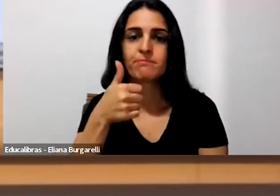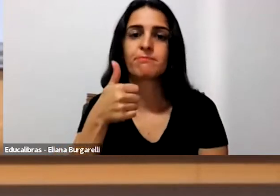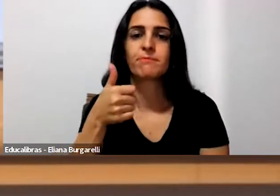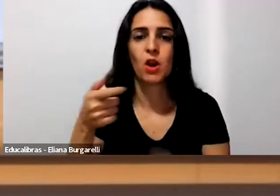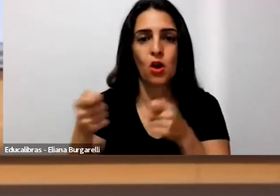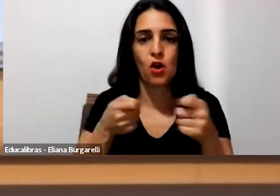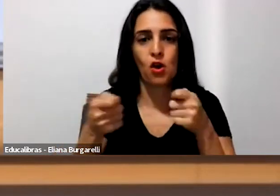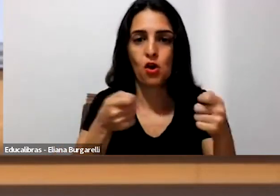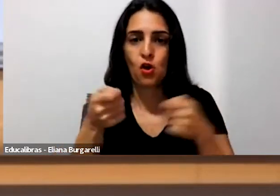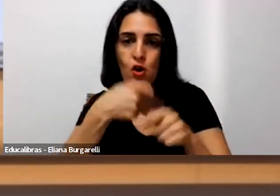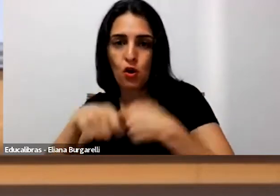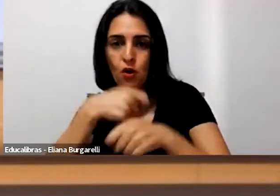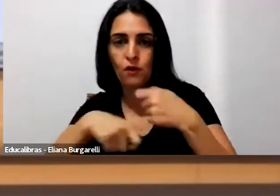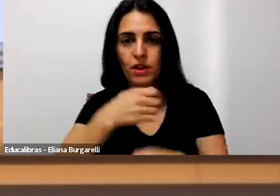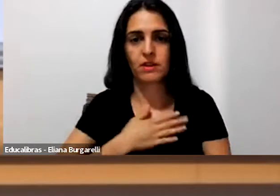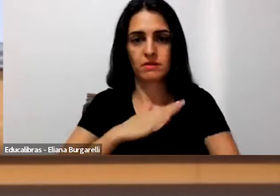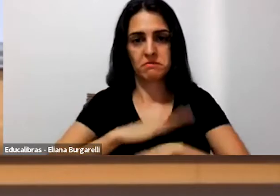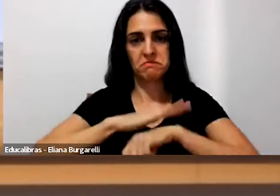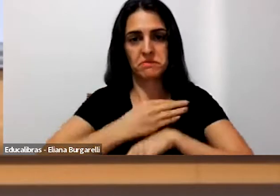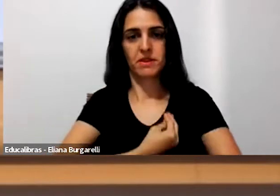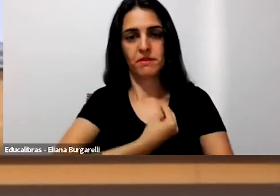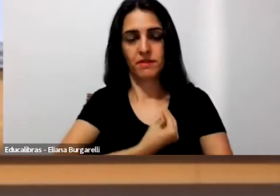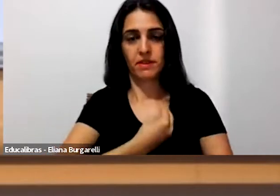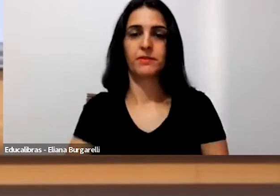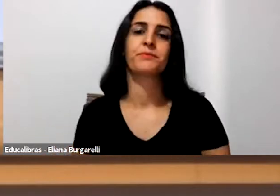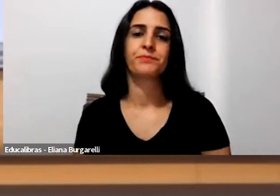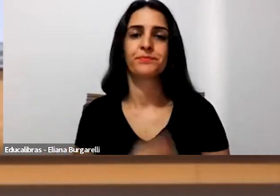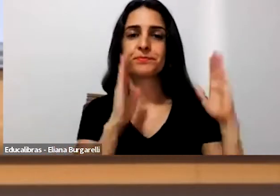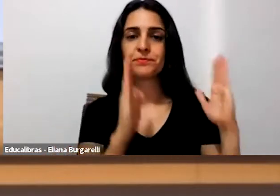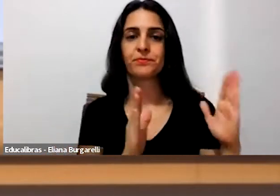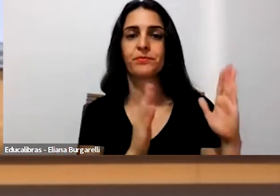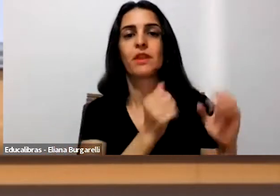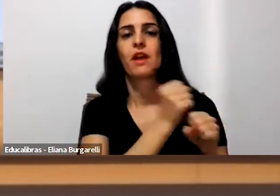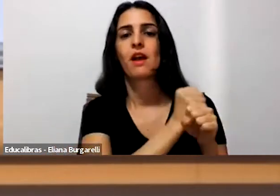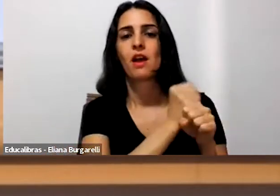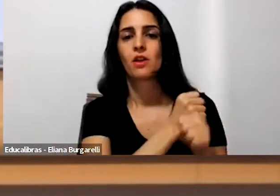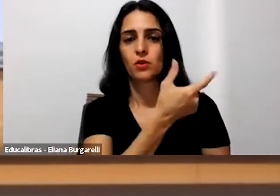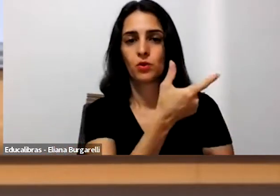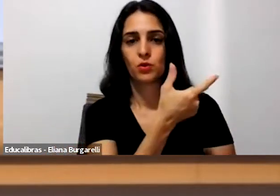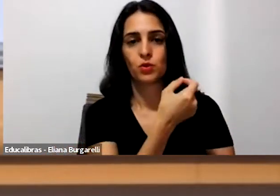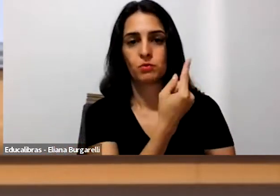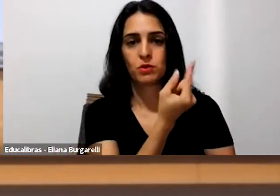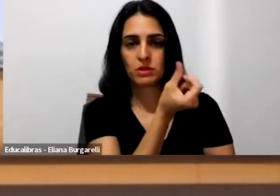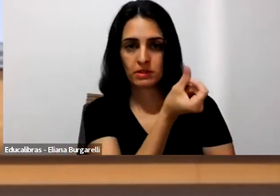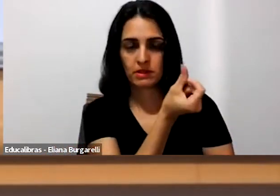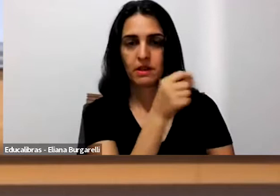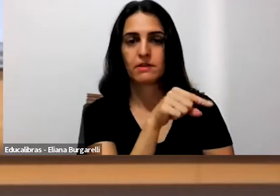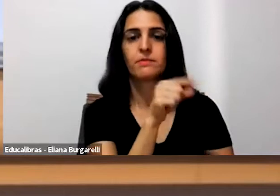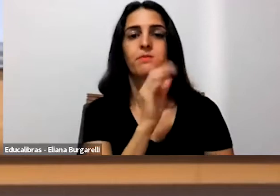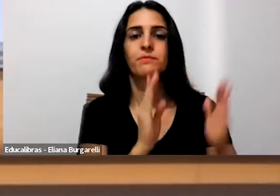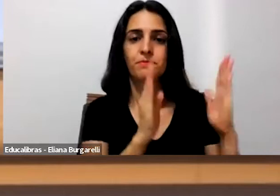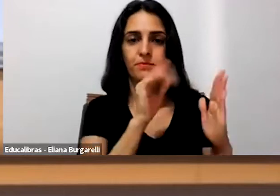since 2016, Brazil are indeed a period of political, economic, and